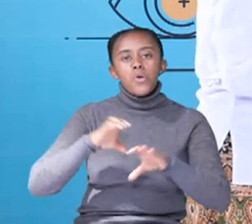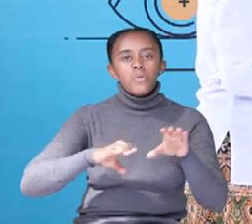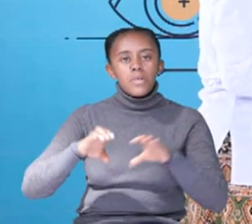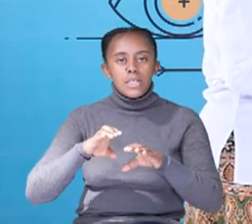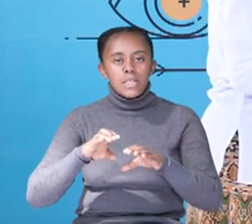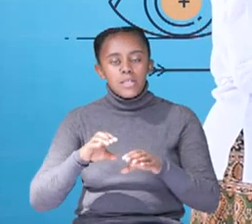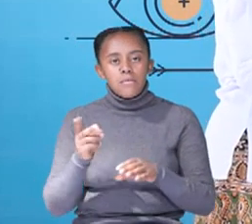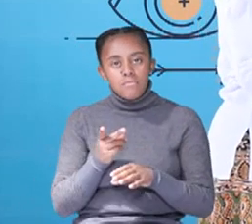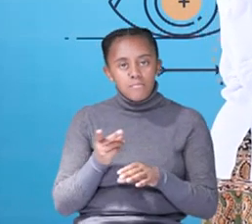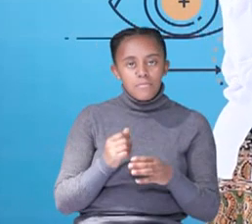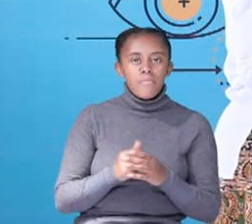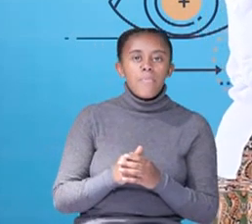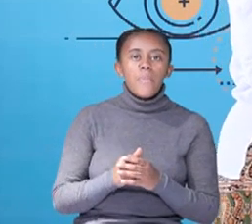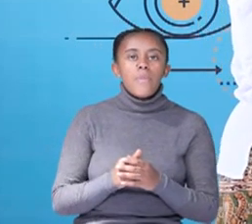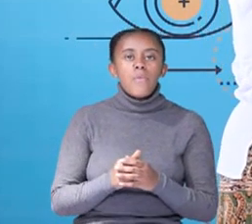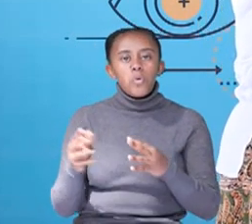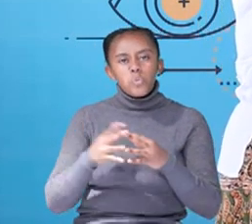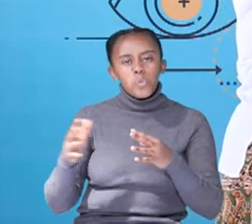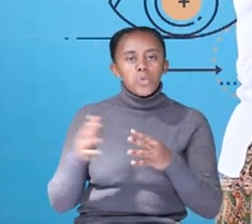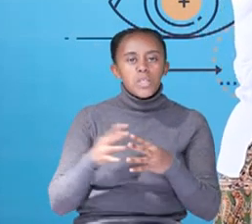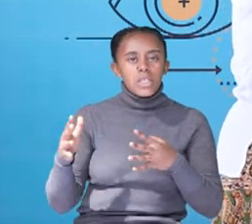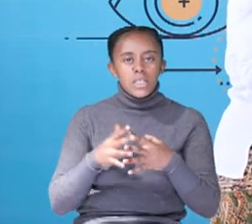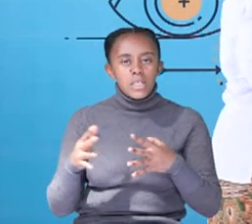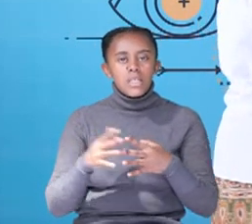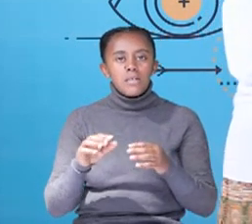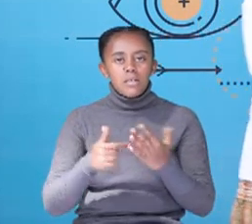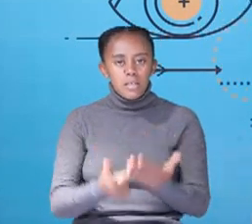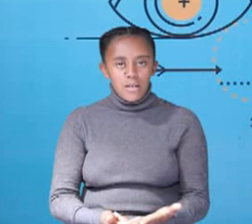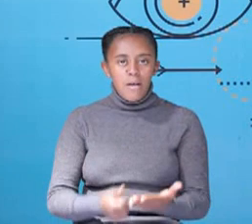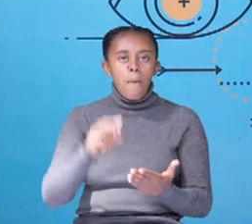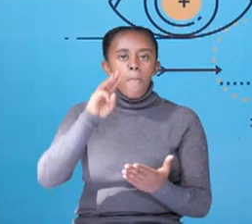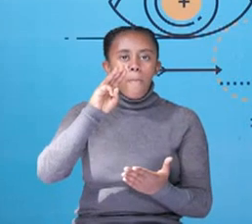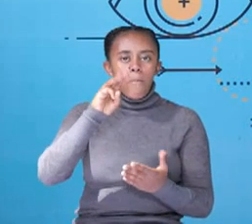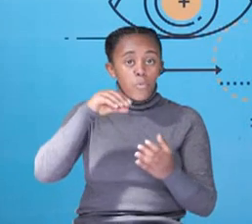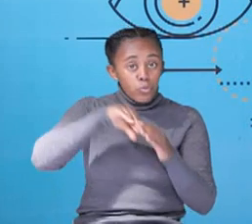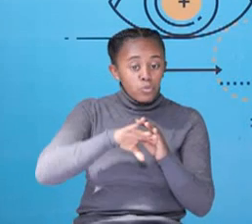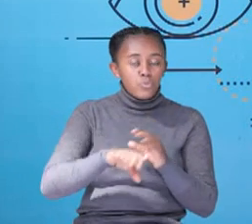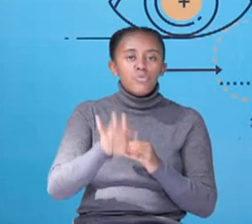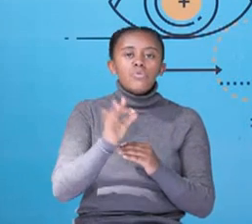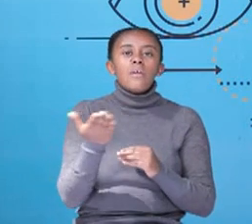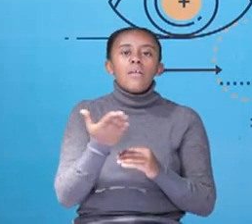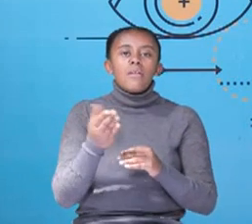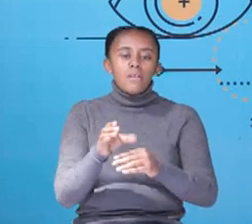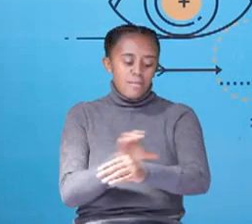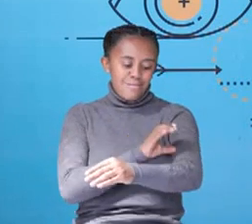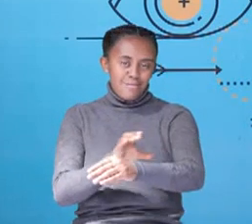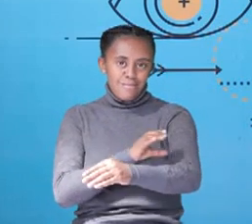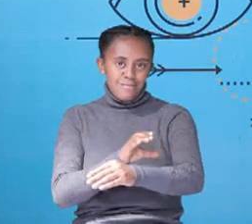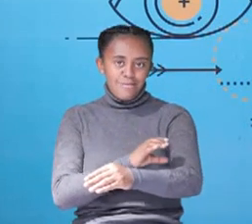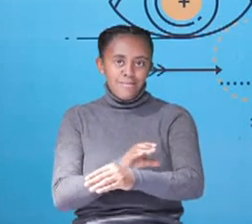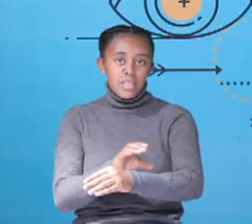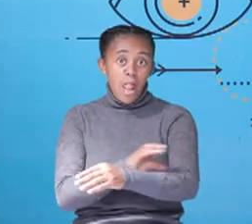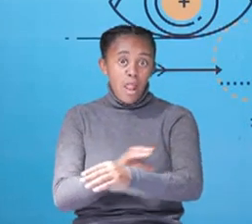and chemiosmosis occurs on the cristae of mitochondria. On the cristae,